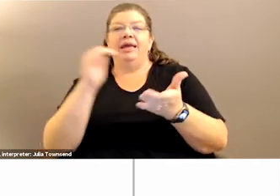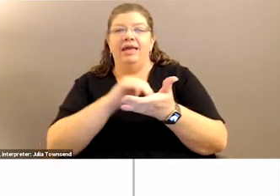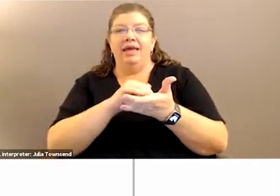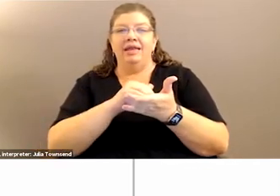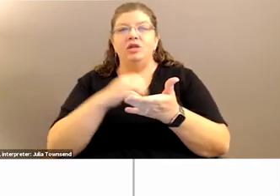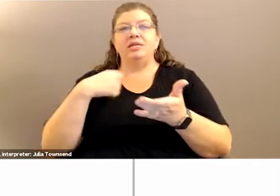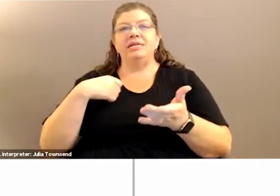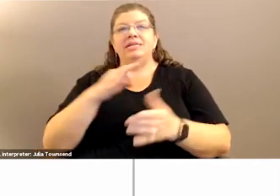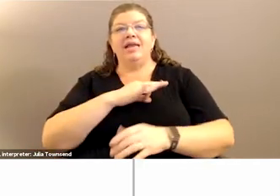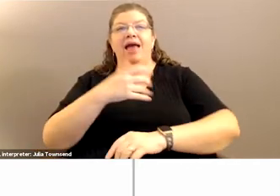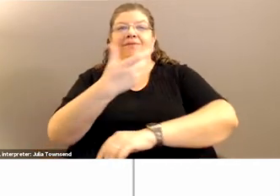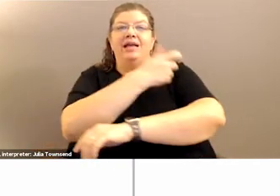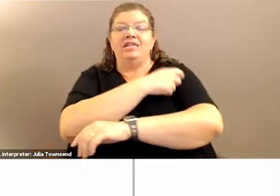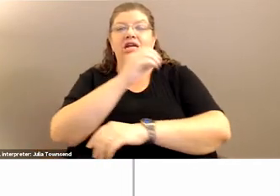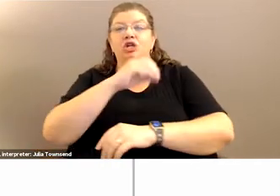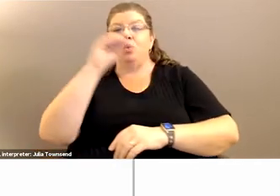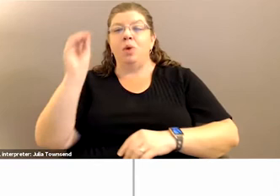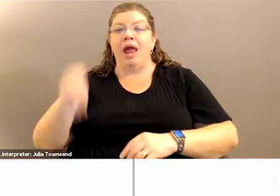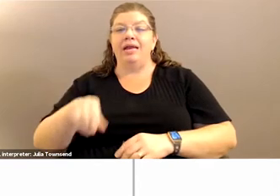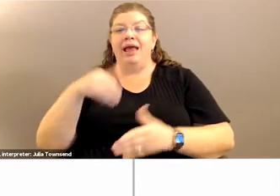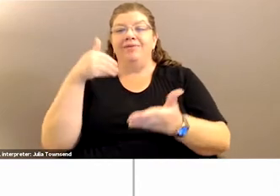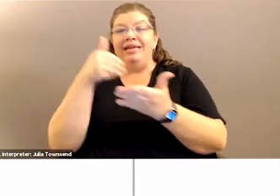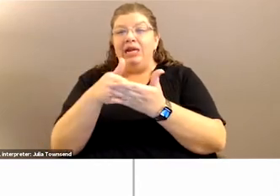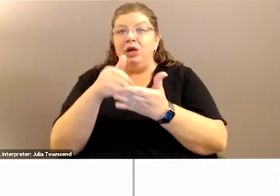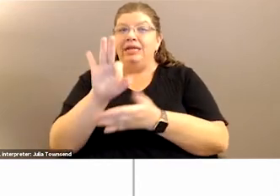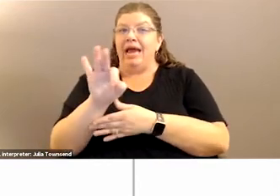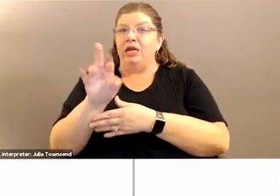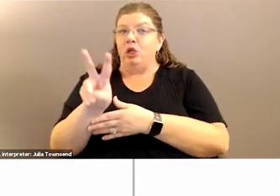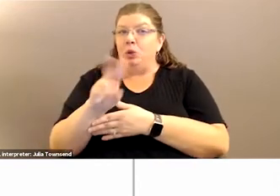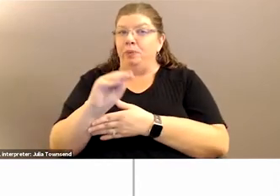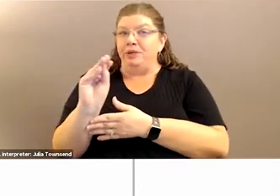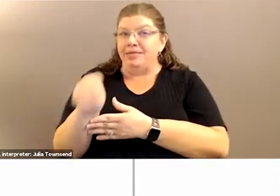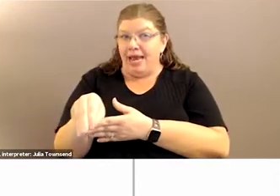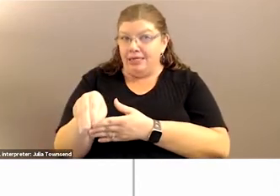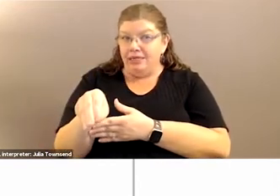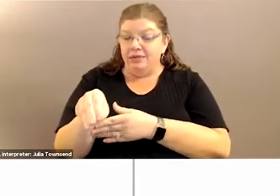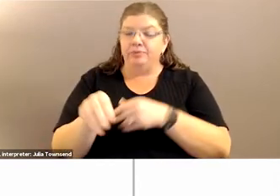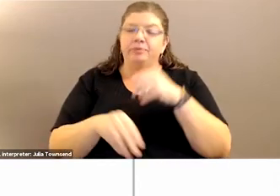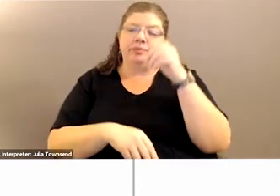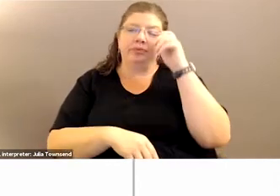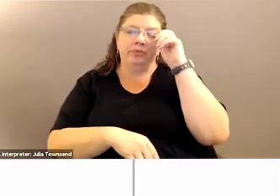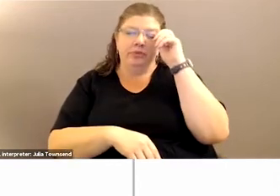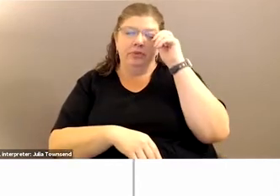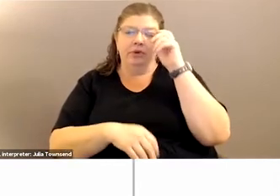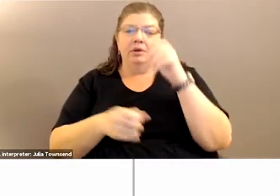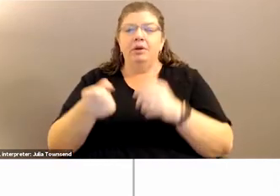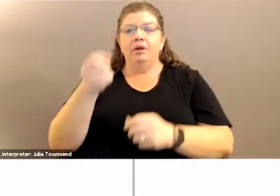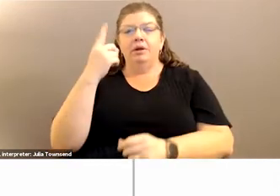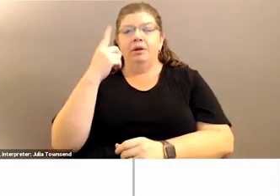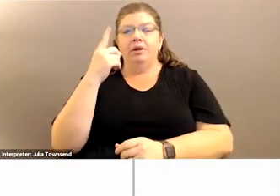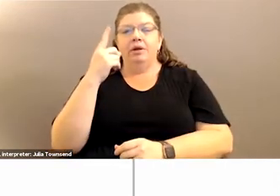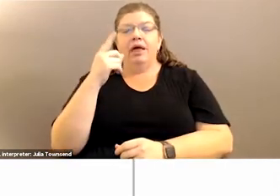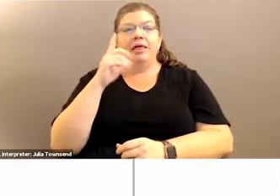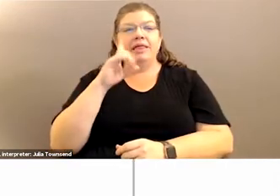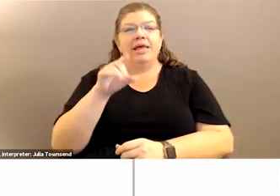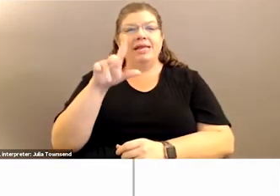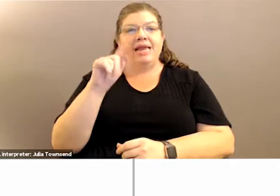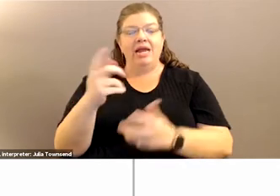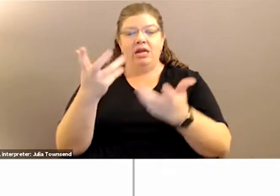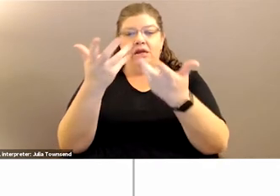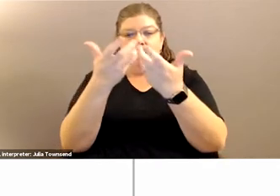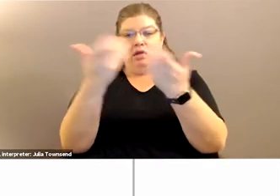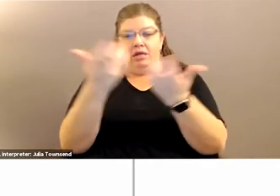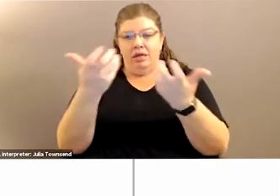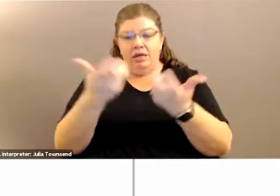a staff vaccination rate of nearly 92 percent um we do not disaggregate the data at this time in